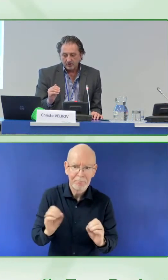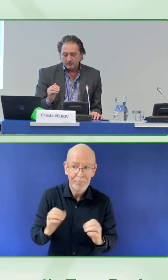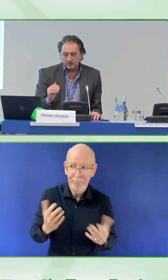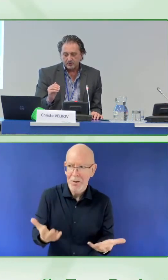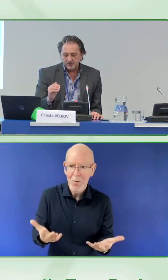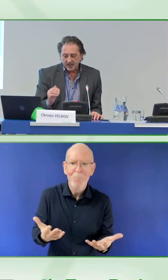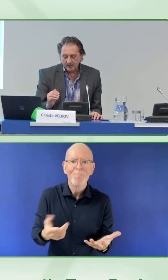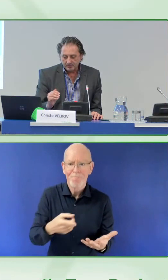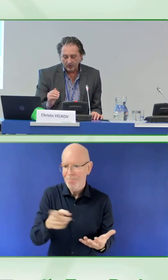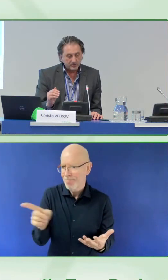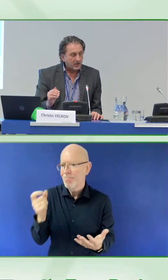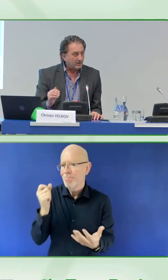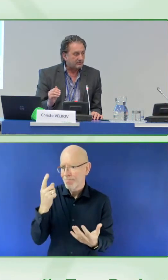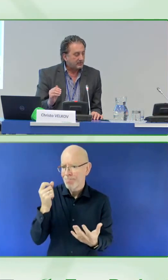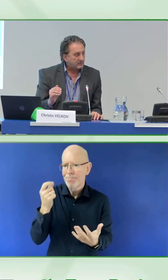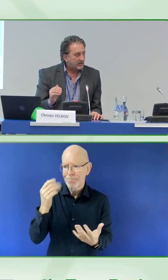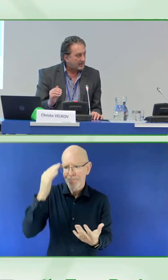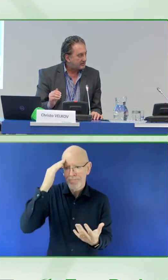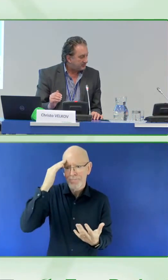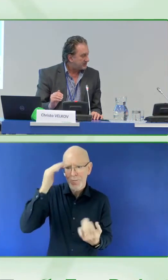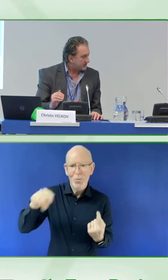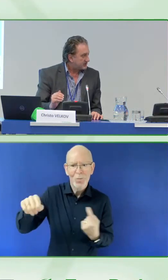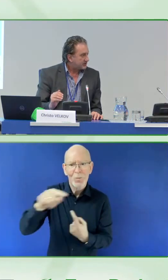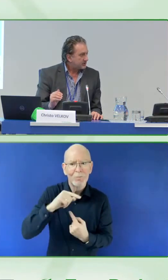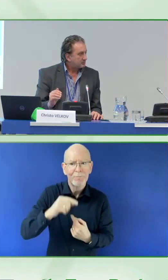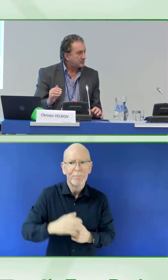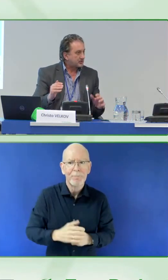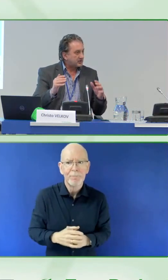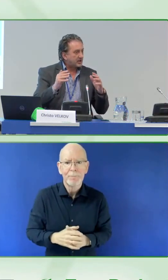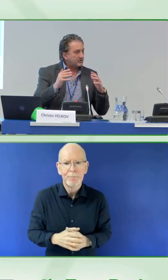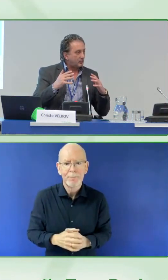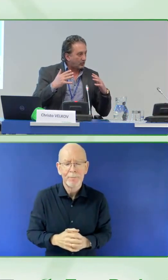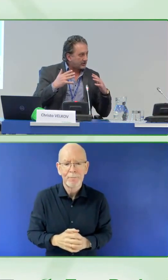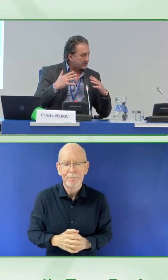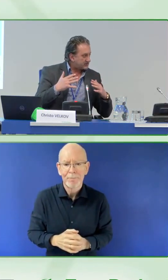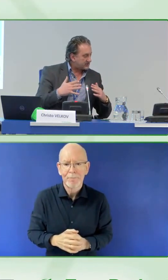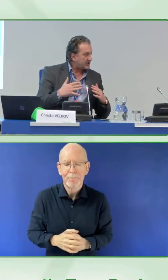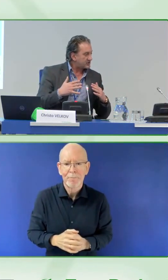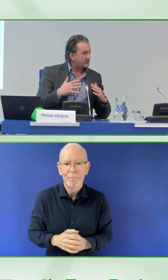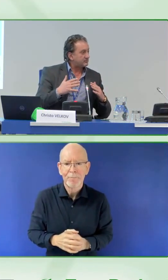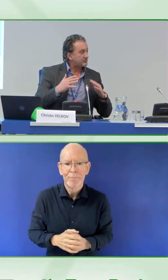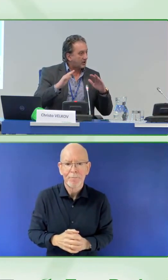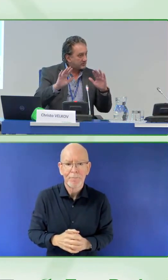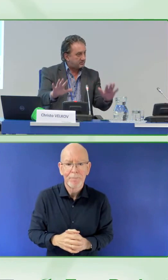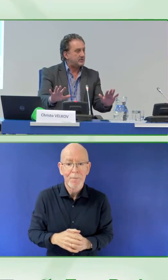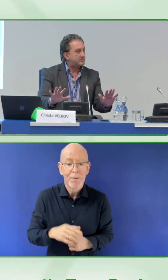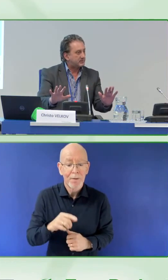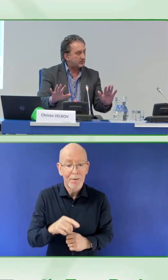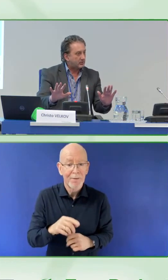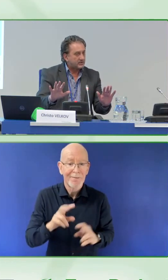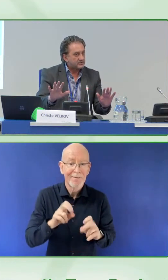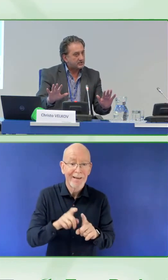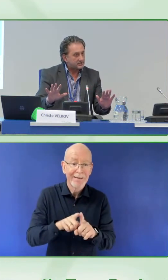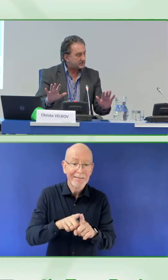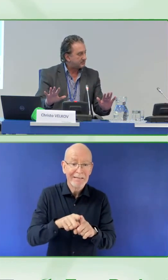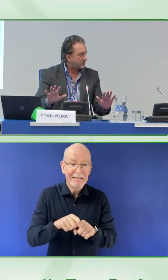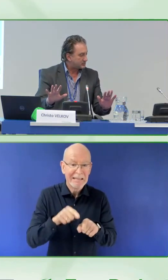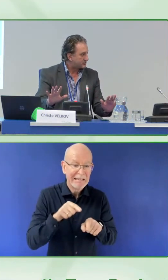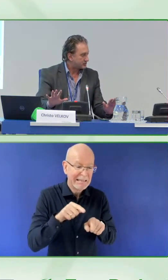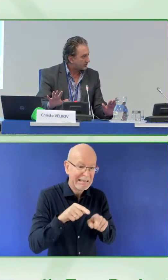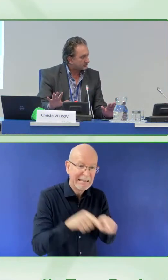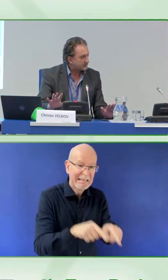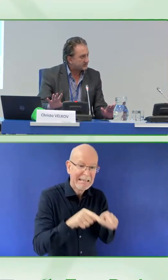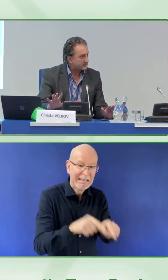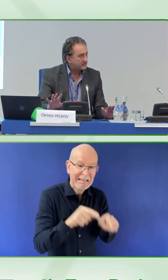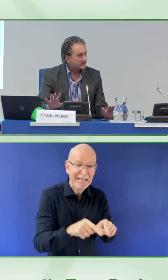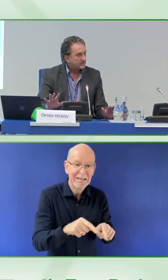that from the standpoint of liability. Protect the organization from the people the organization is supposed